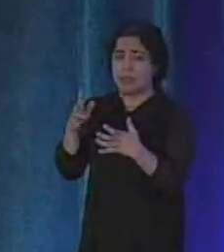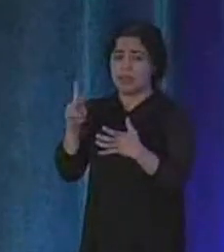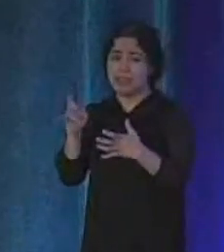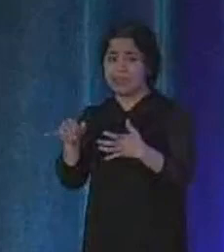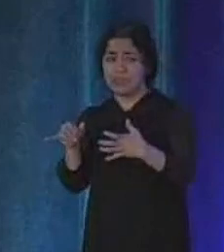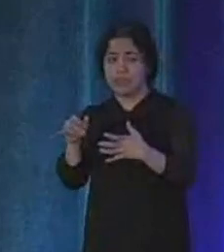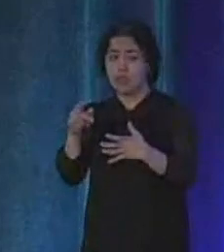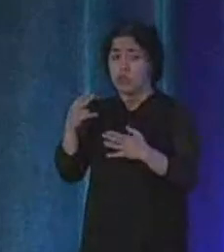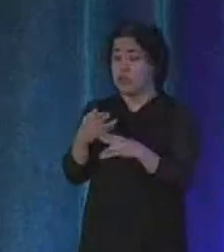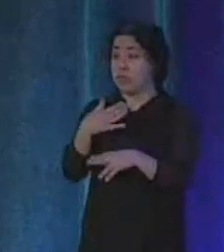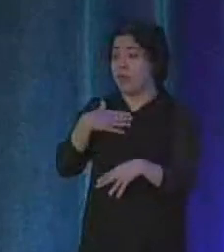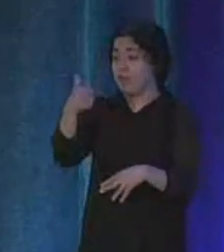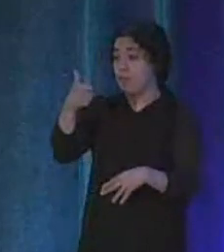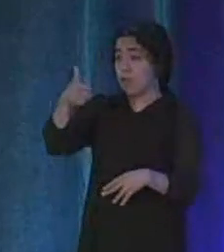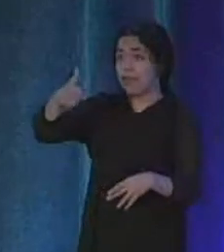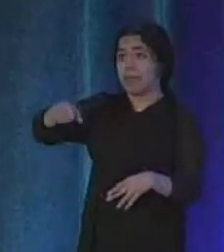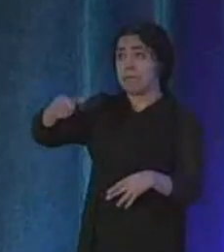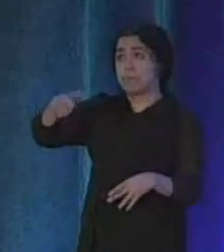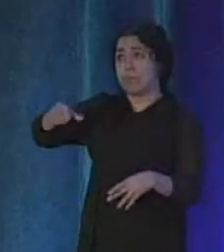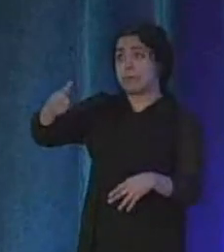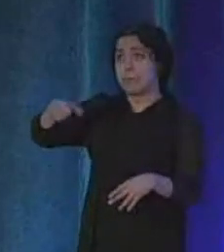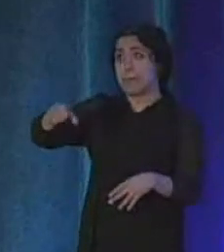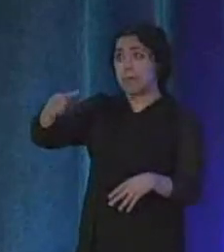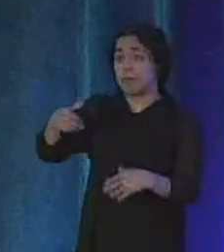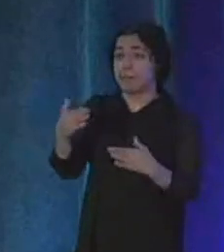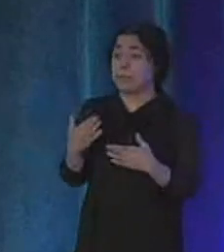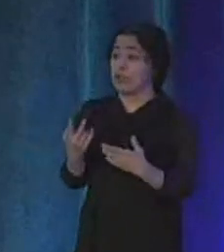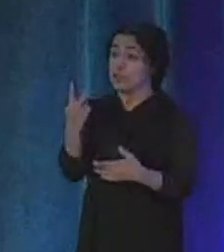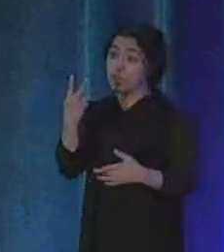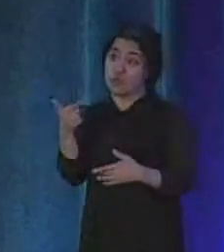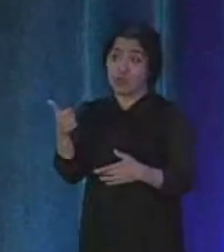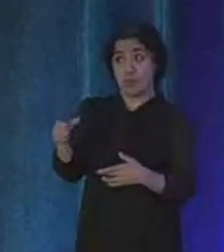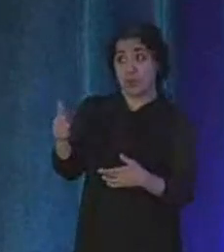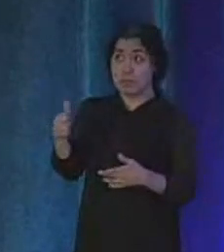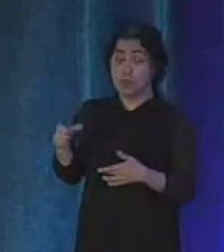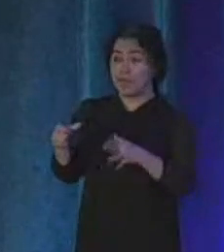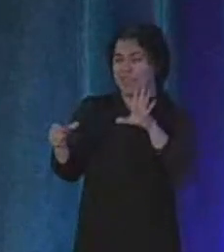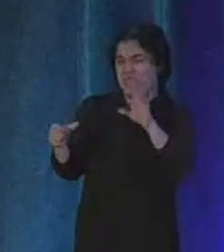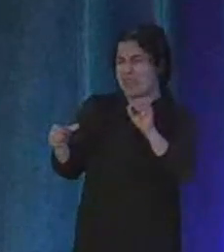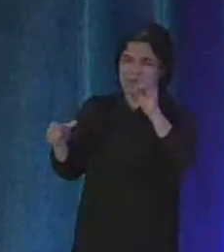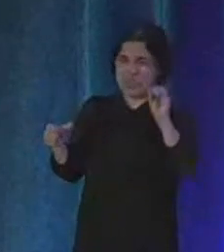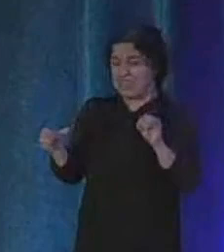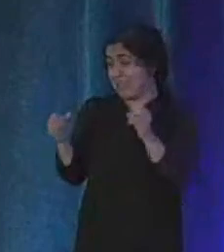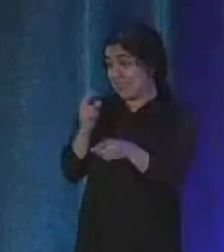my 4 thumb taps. Maybe 2 thumb taps is like 50% flow state or whatever, right?